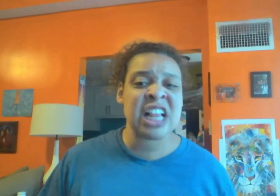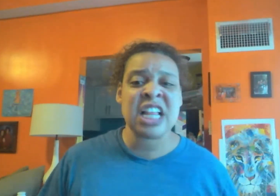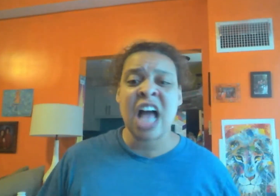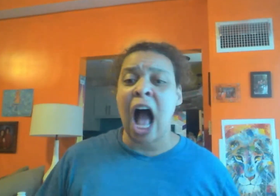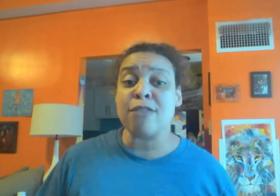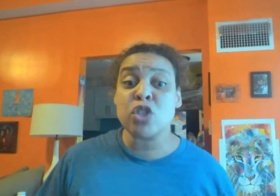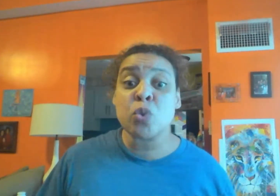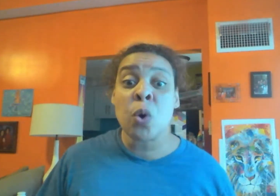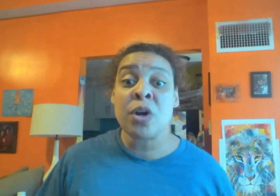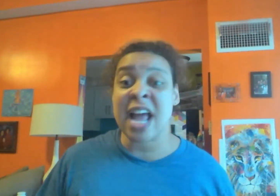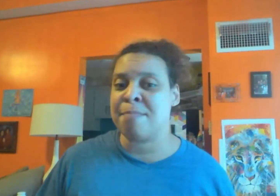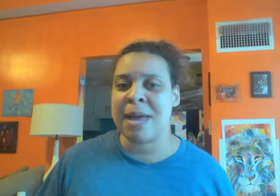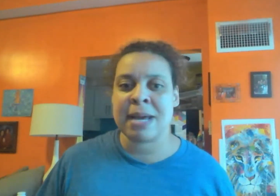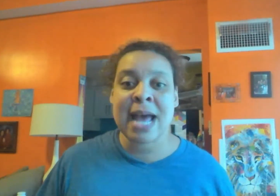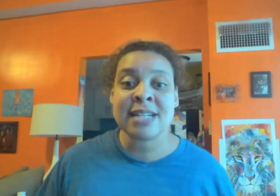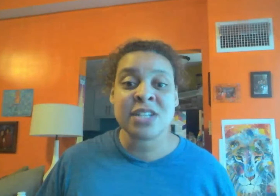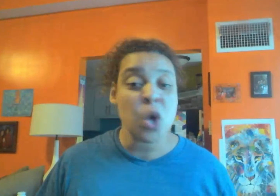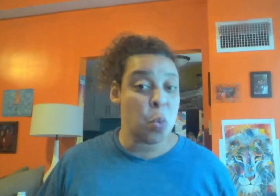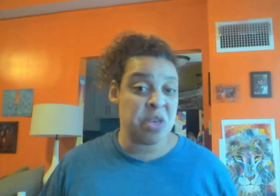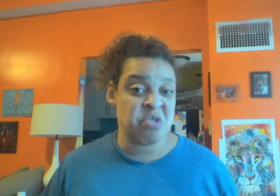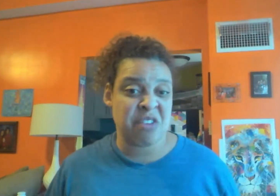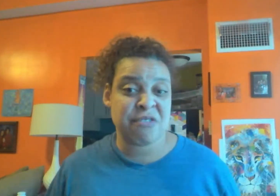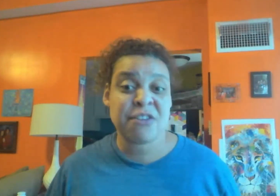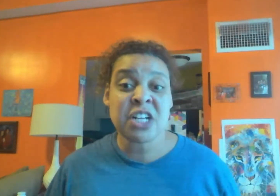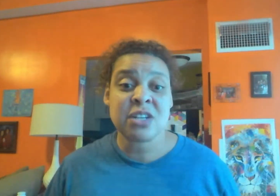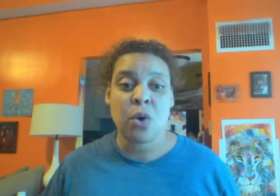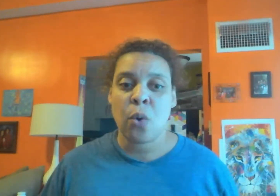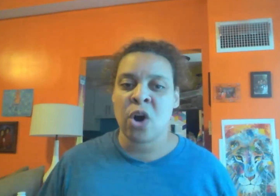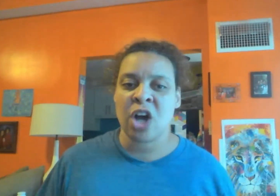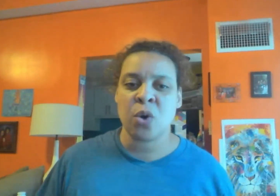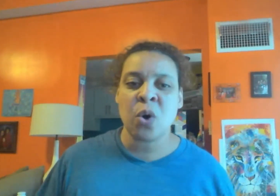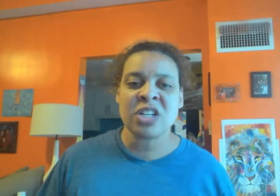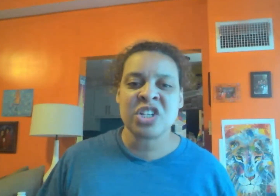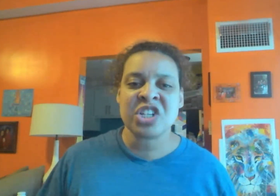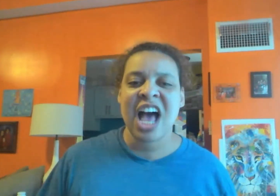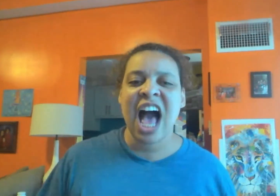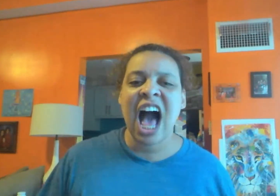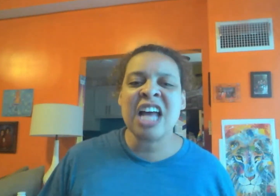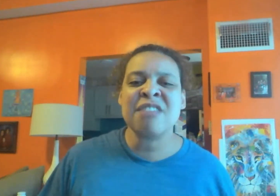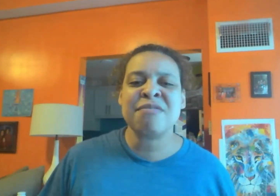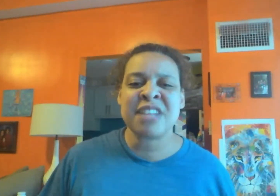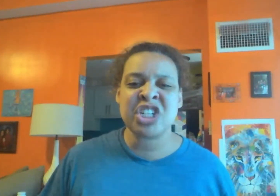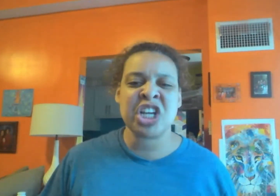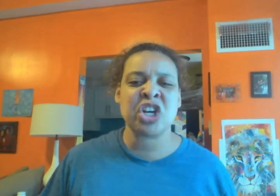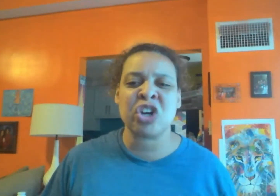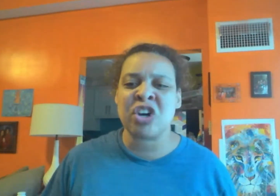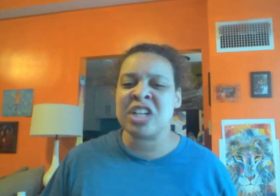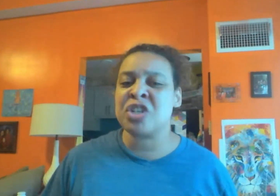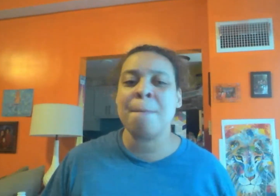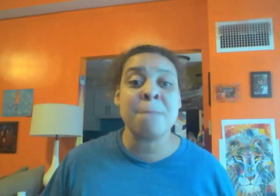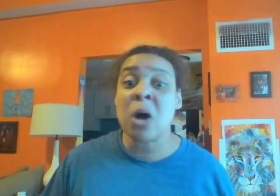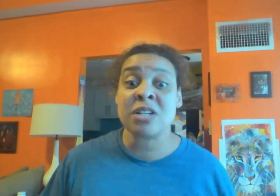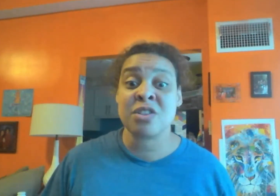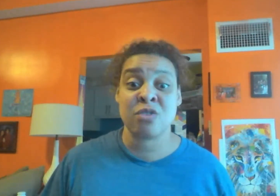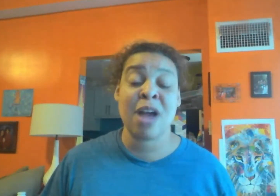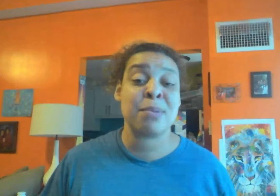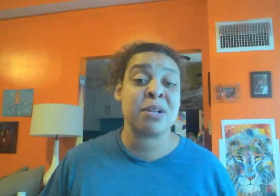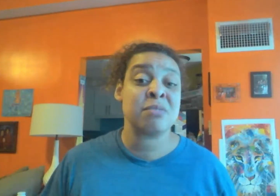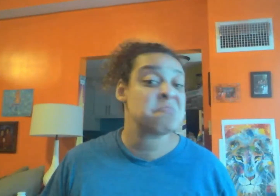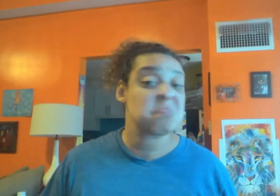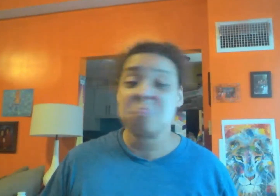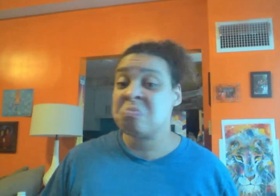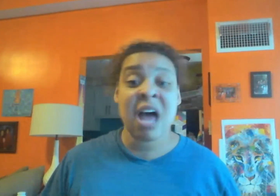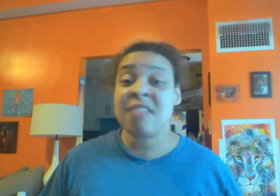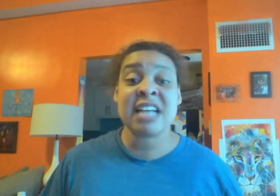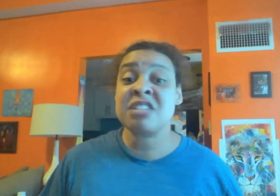and shell, of sword and bayonet, whether on foot or on horse, unflinching courage marked the